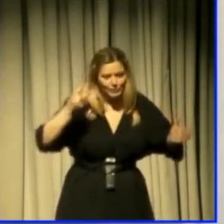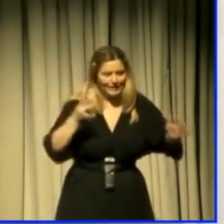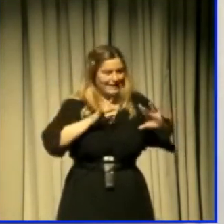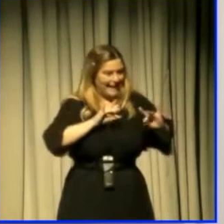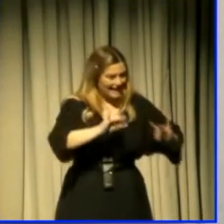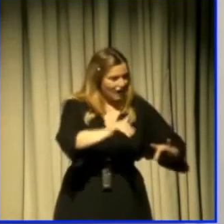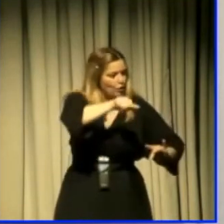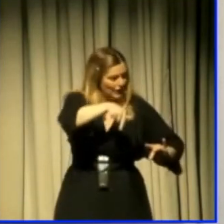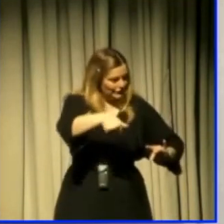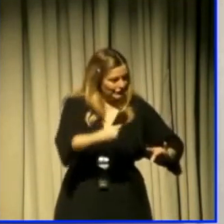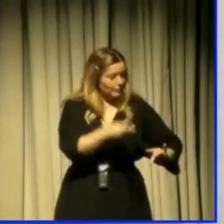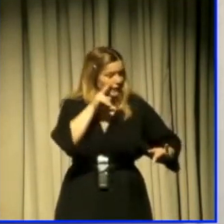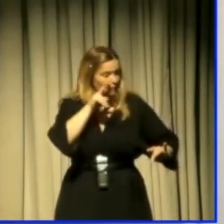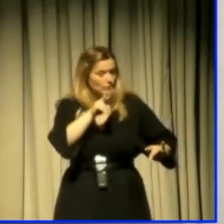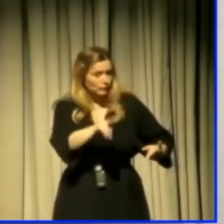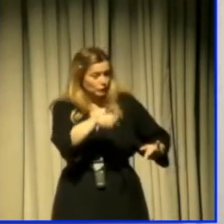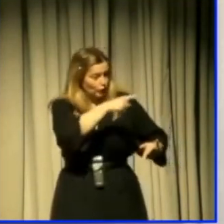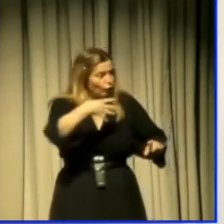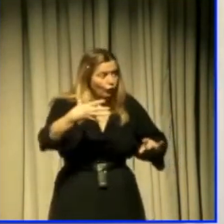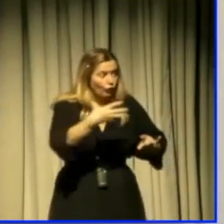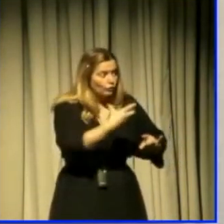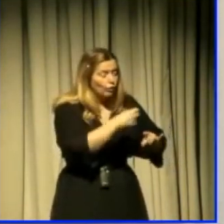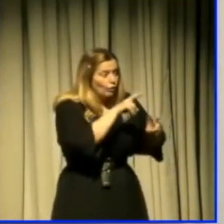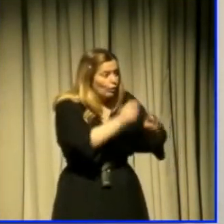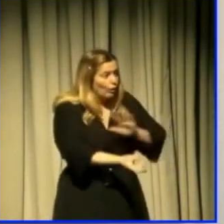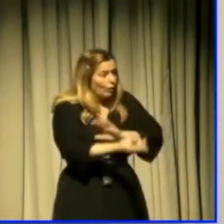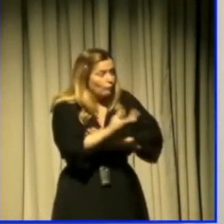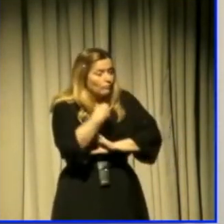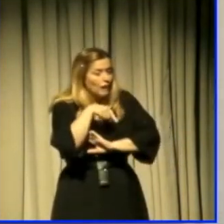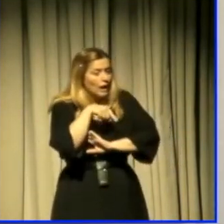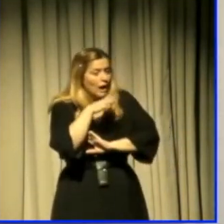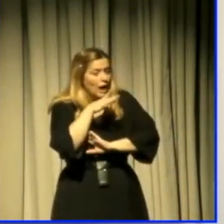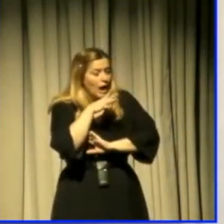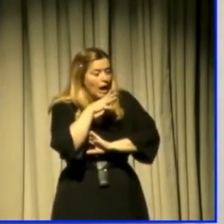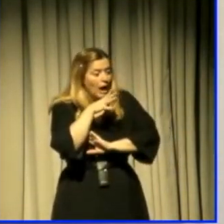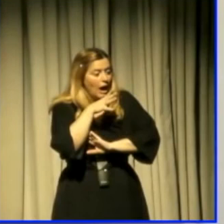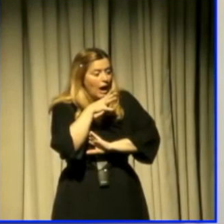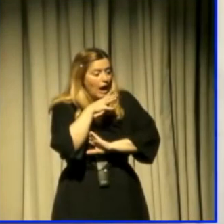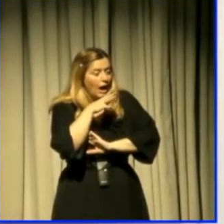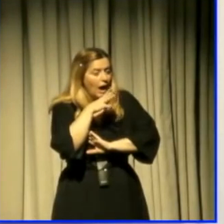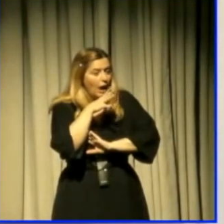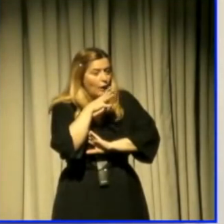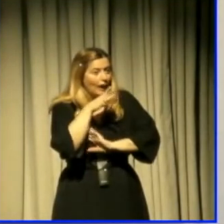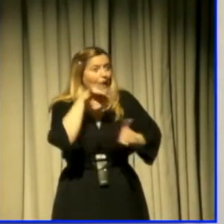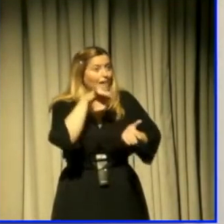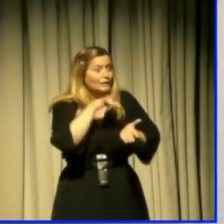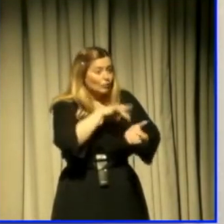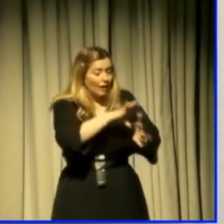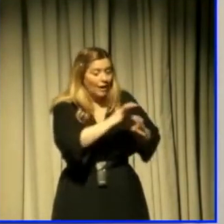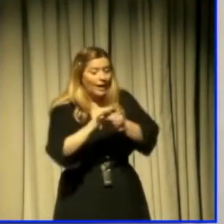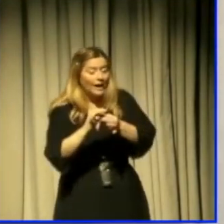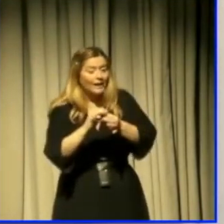do is we're going to go to the third level of trend research, which is applying trends. So we would say, like, if there's